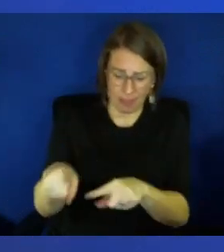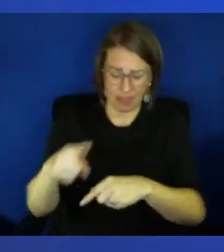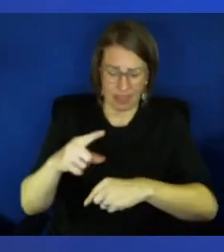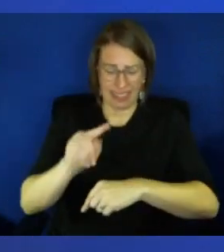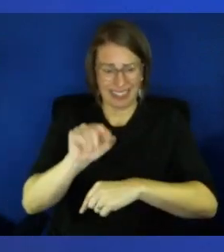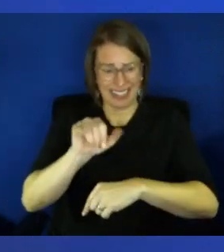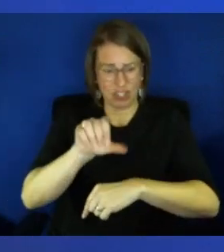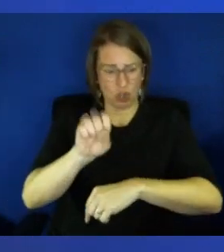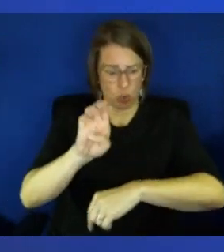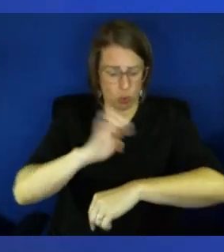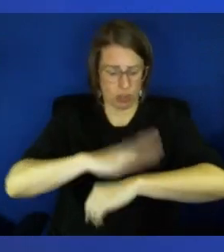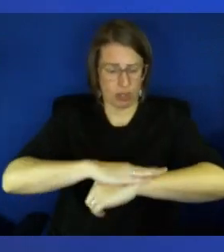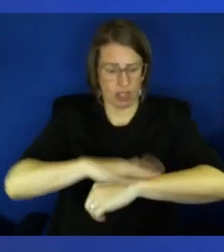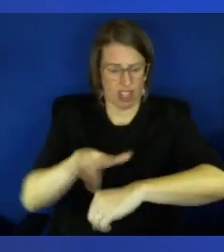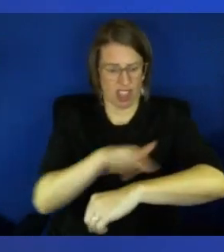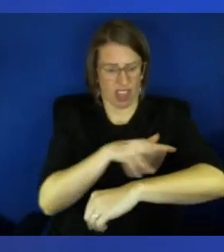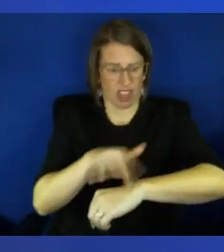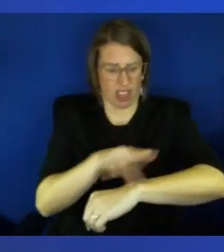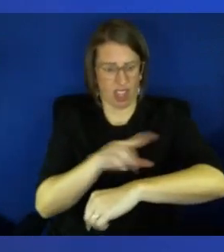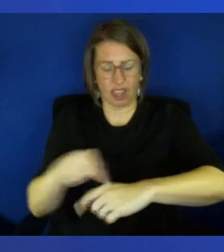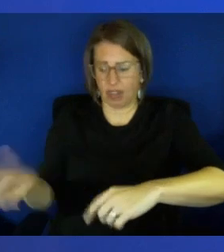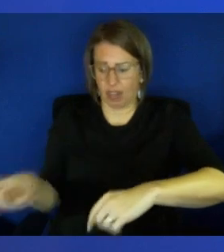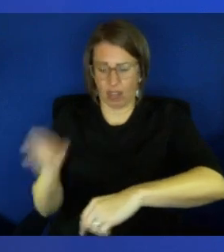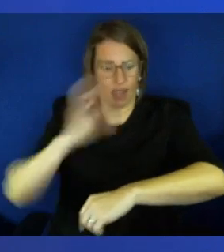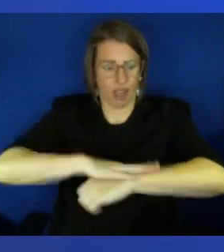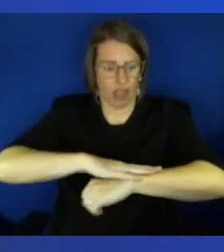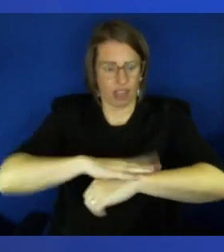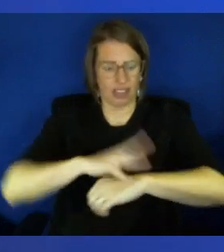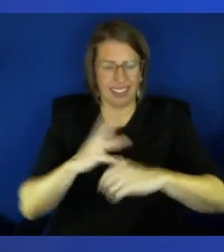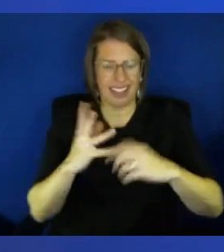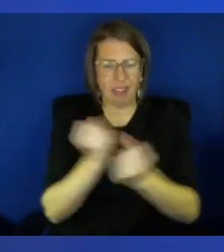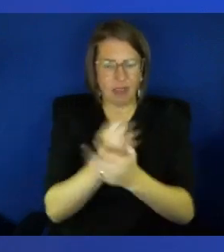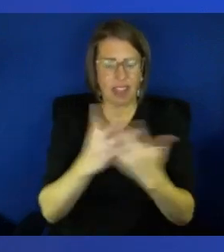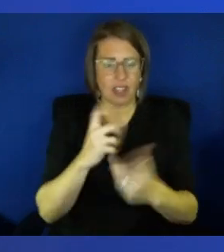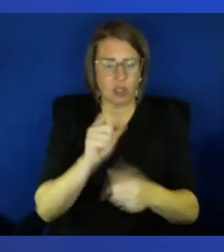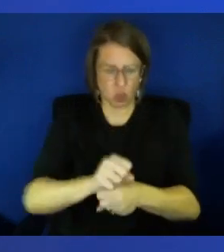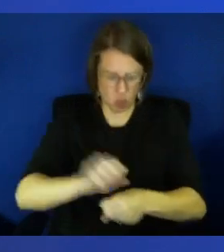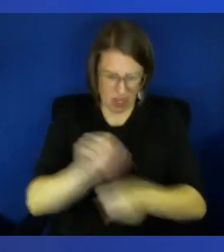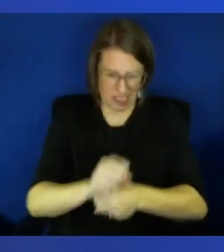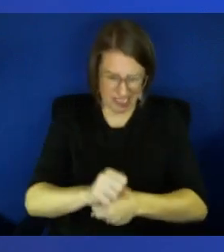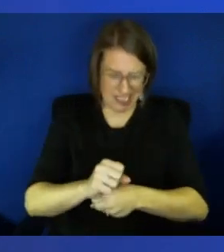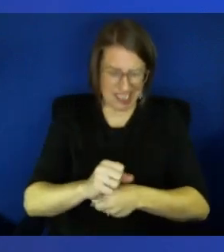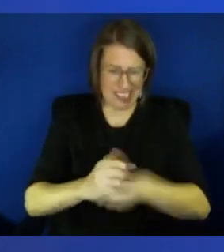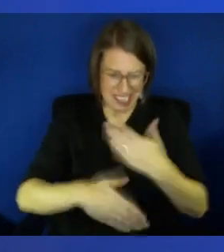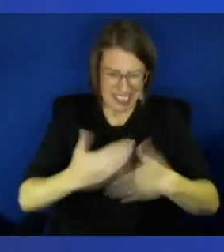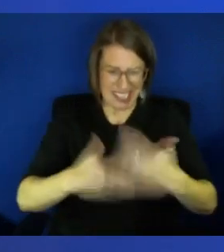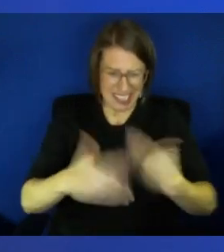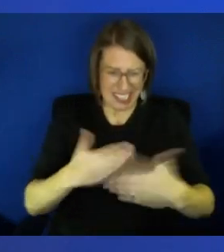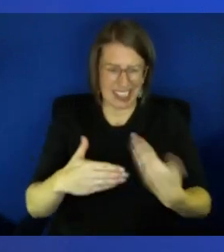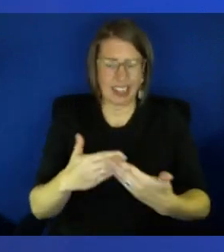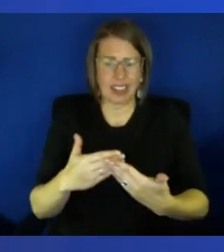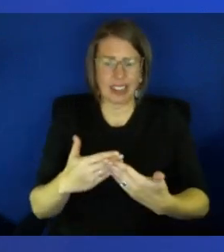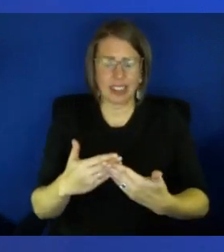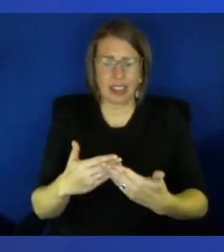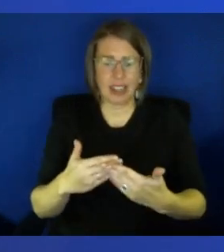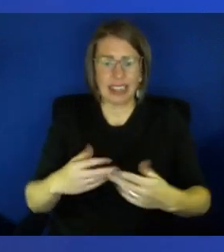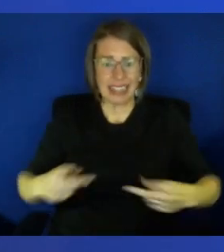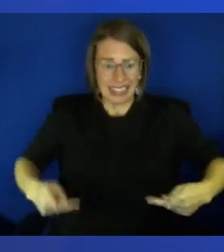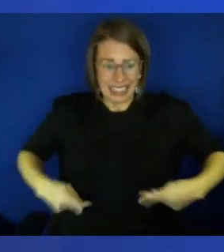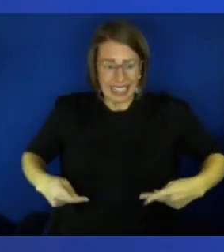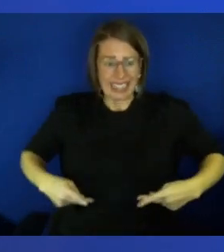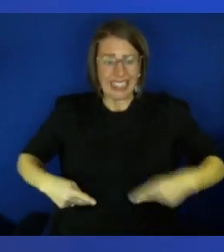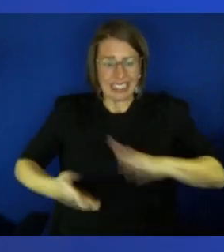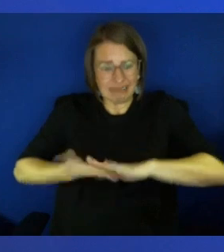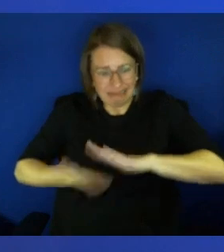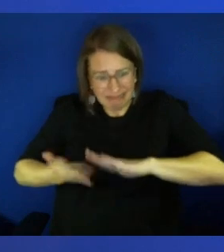and then bringing it to the rest of your body. And so everything has to work overtime to compensate for that. So your kidneys have to work overtime and sometimes get